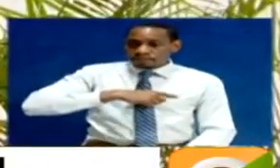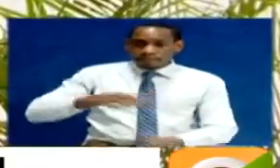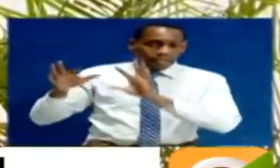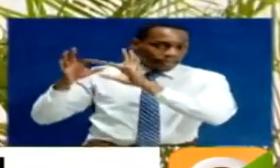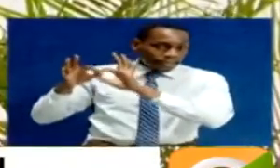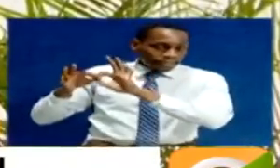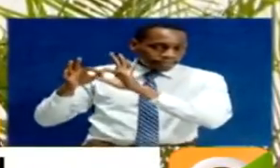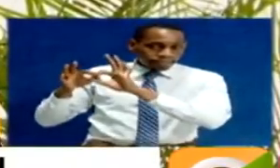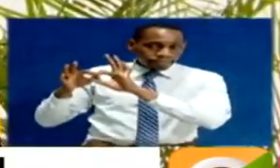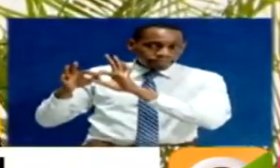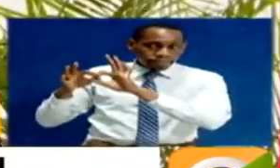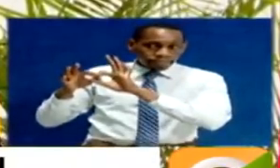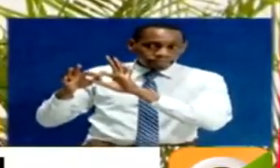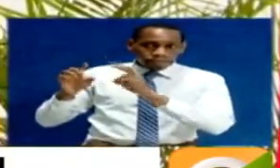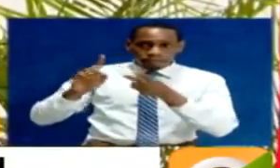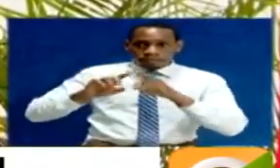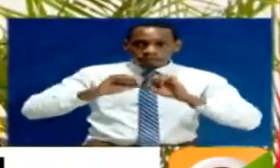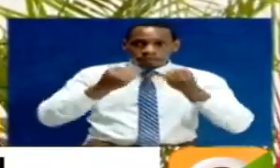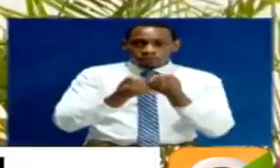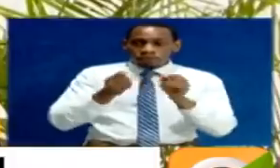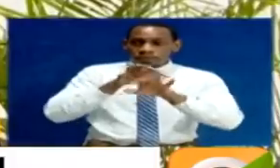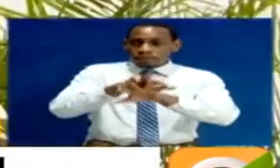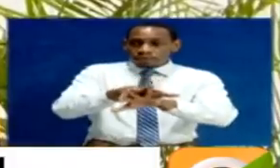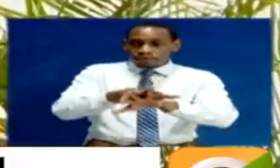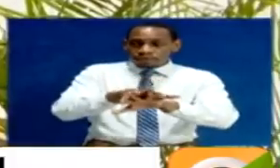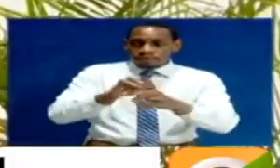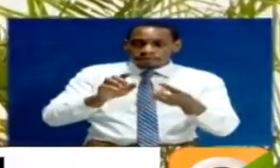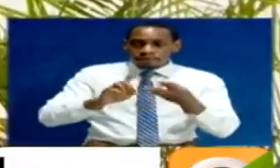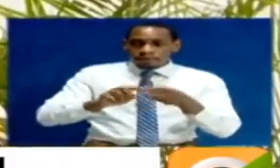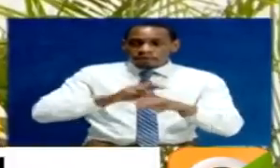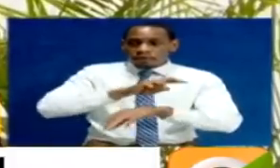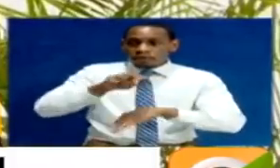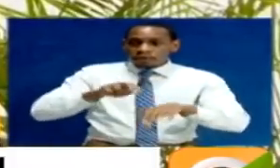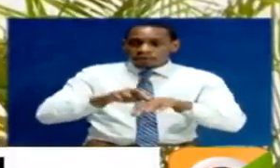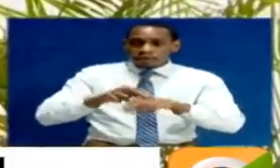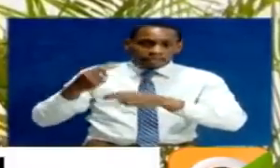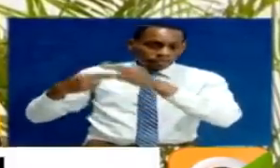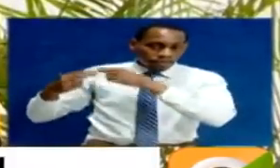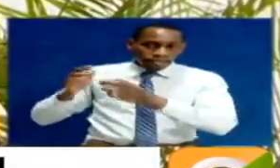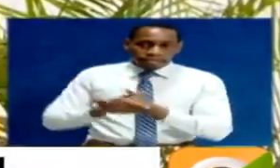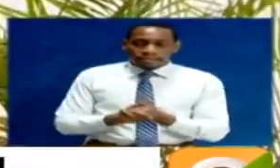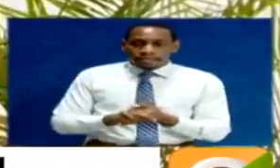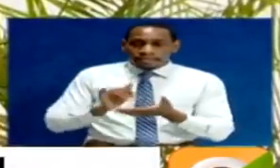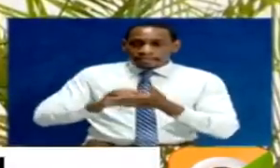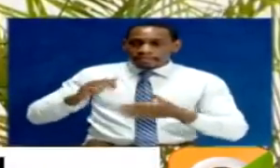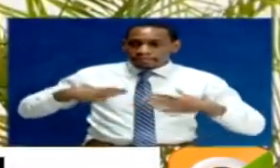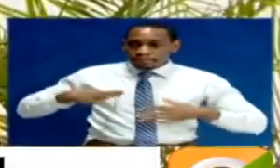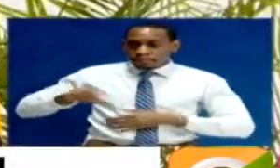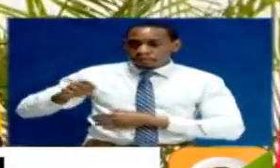culture, social integration, national heritage, ambaye tumeleta wananchi